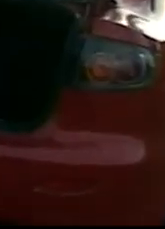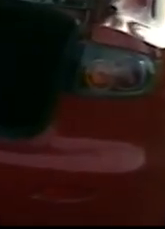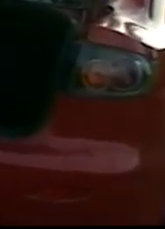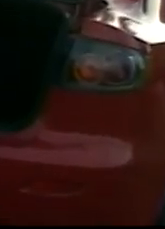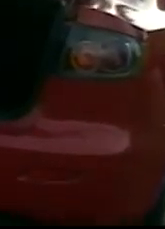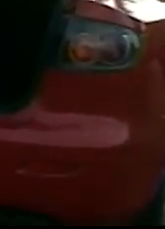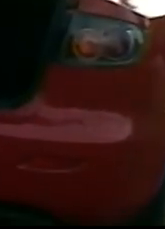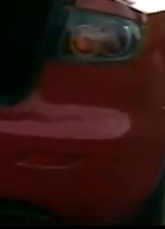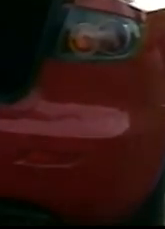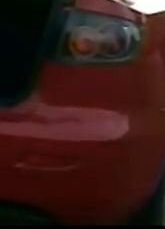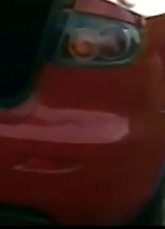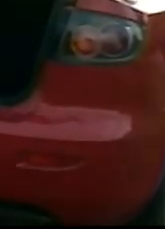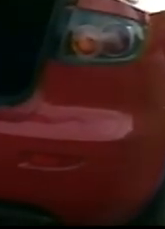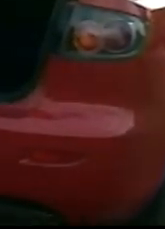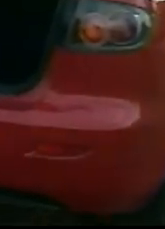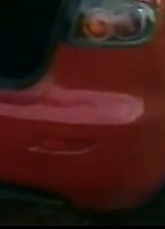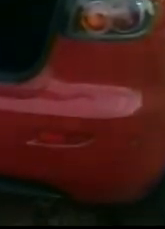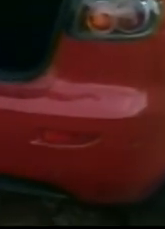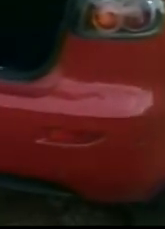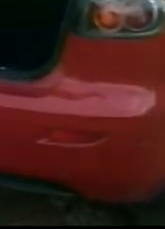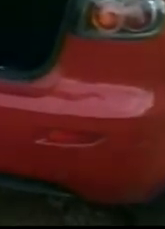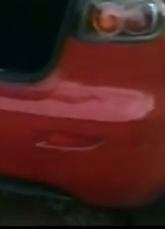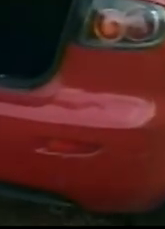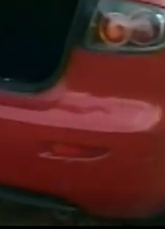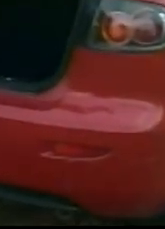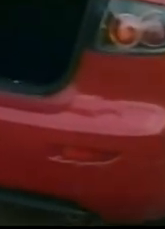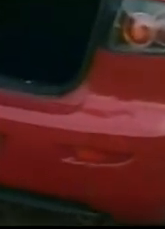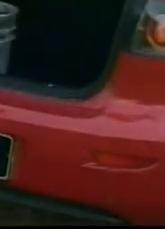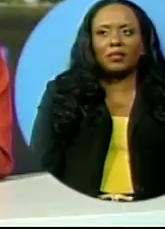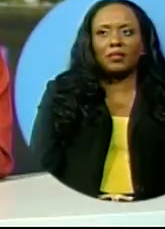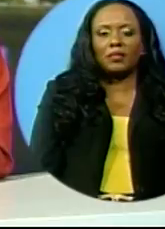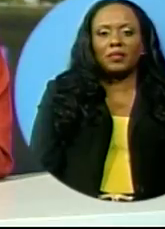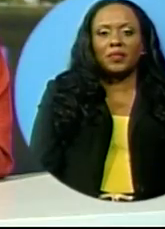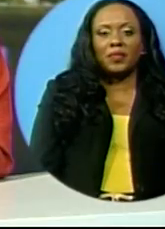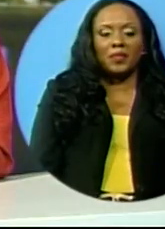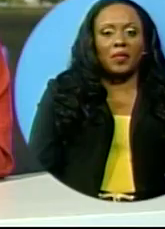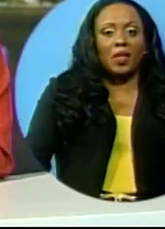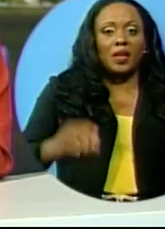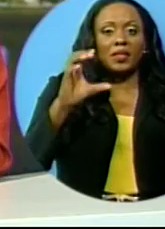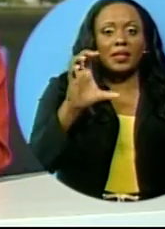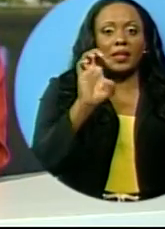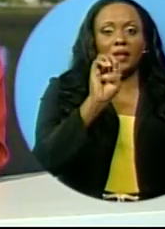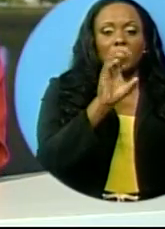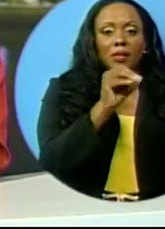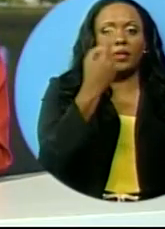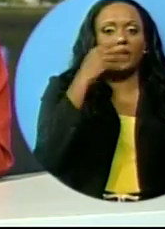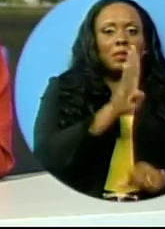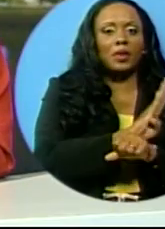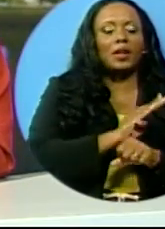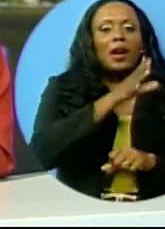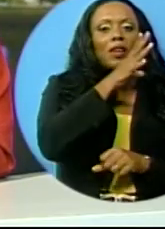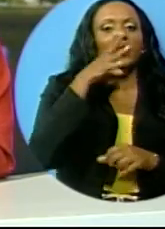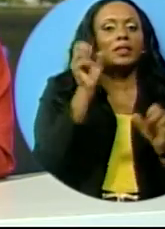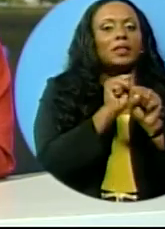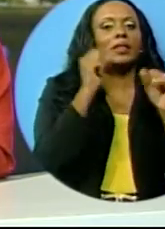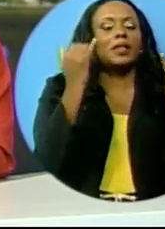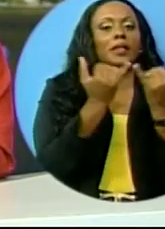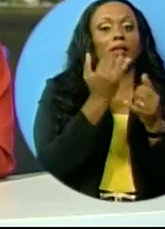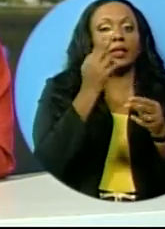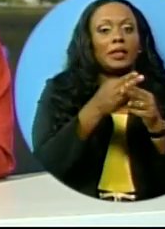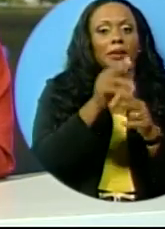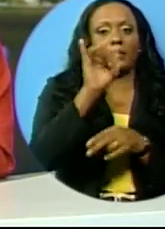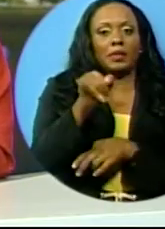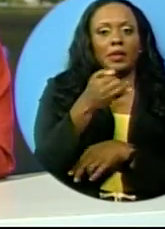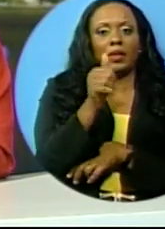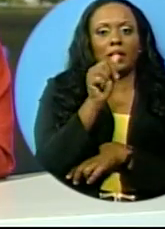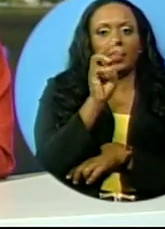water woes. Sean Farrell, CBC News. Chief Executive Officer of the Barbados Agriculture